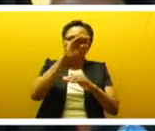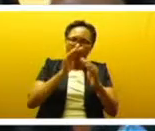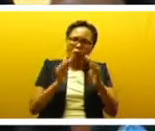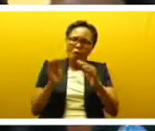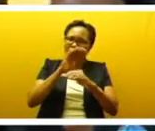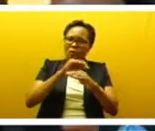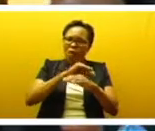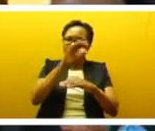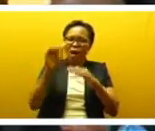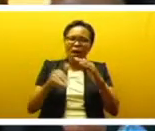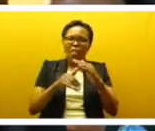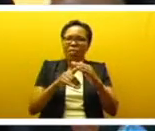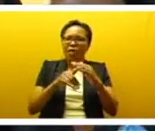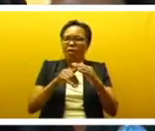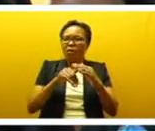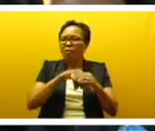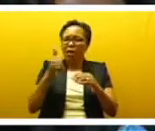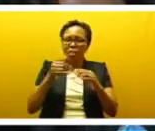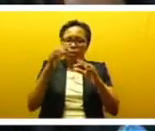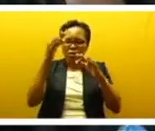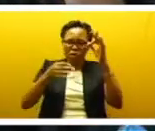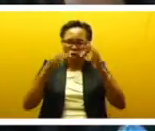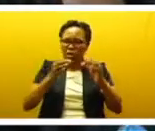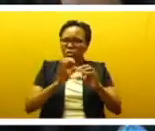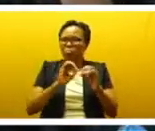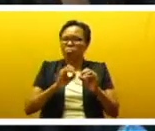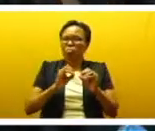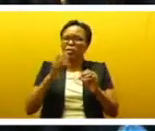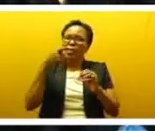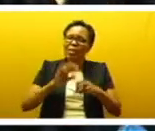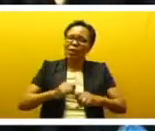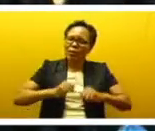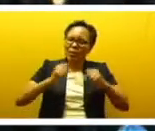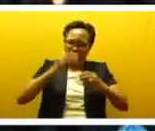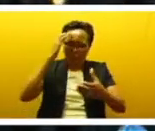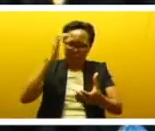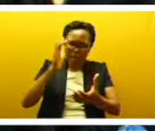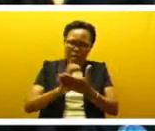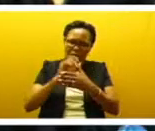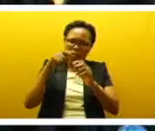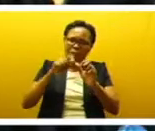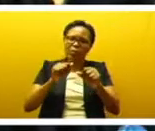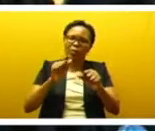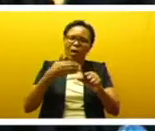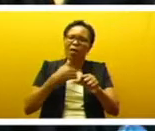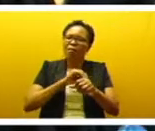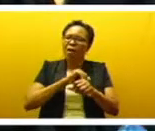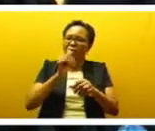chair believe that he can have such powers over the other colleagues?